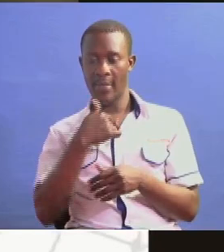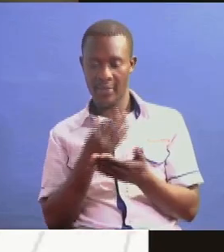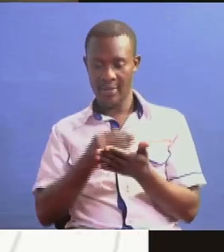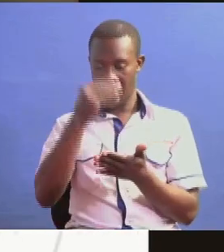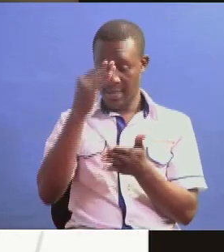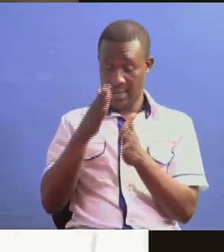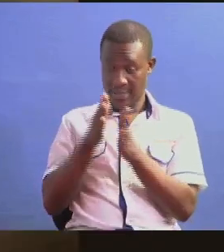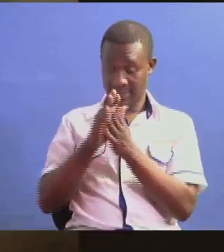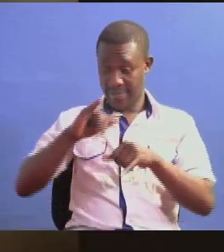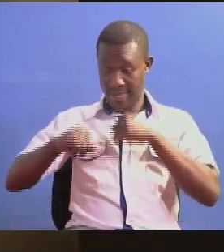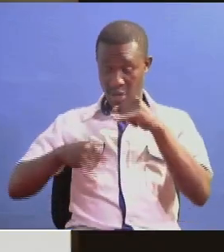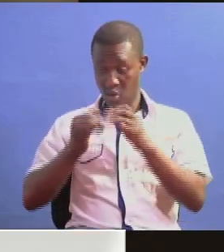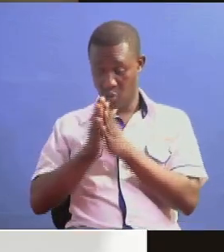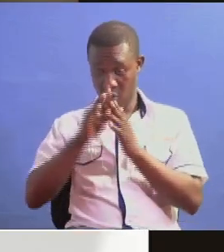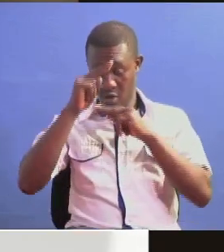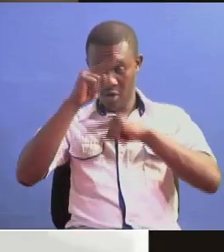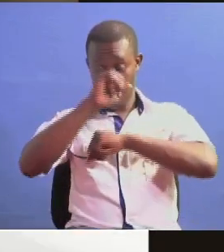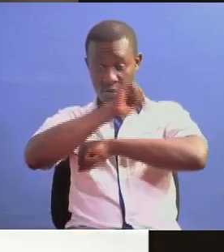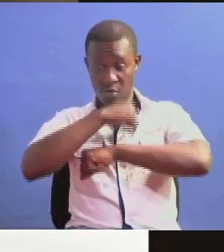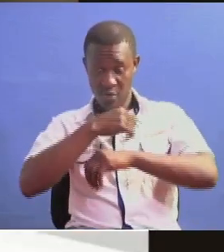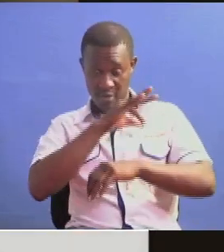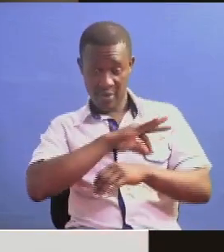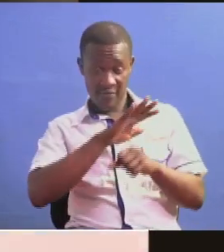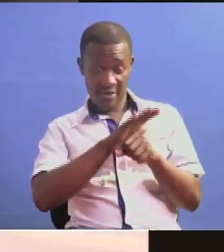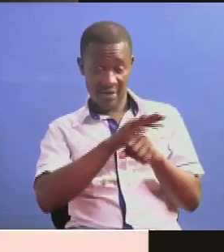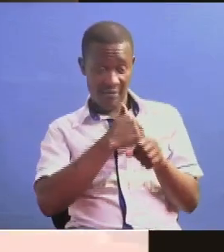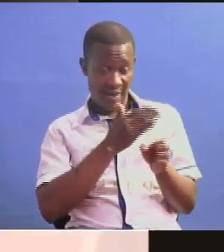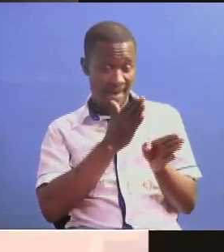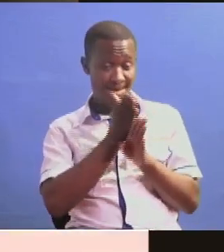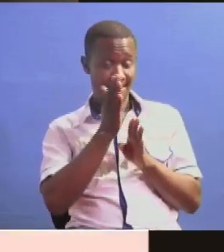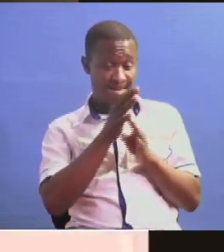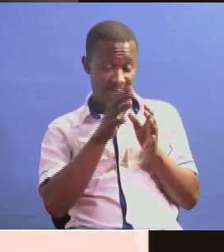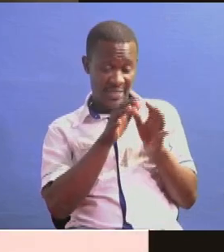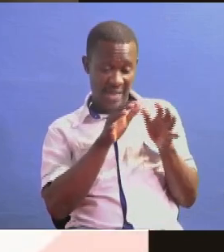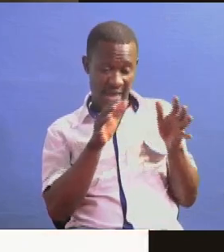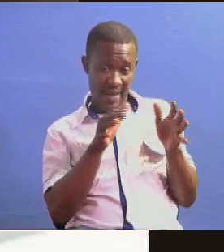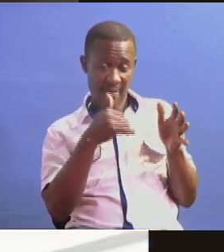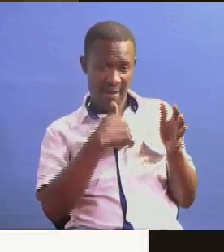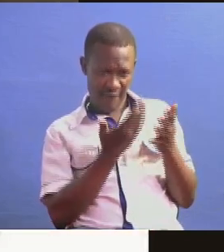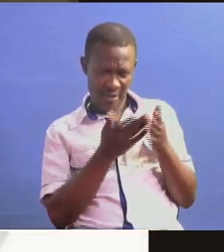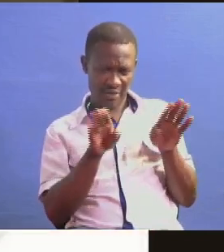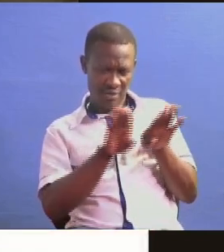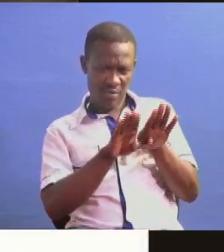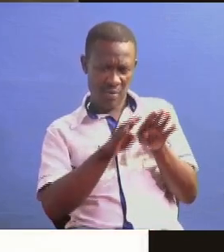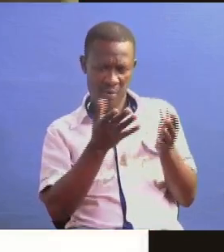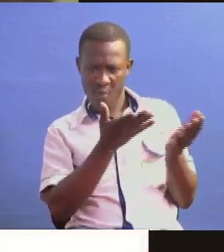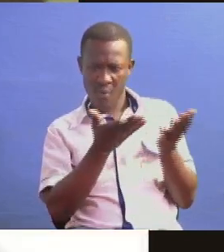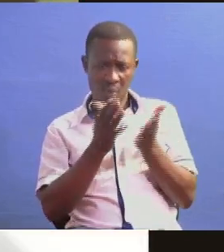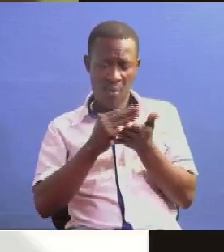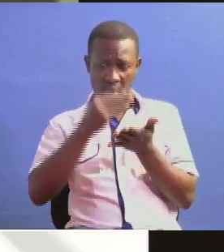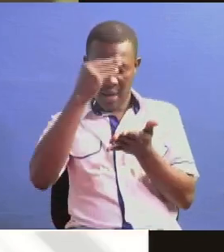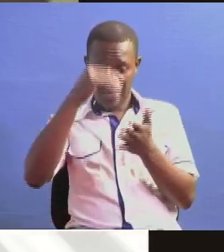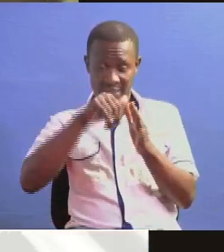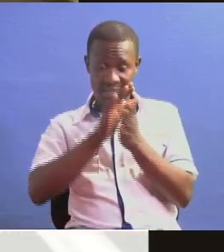learners in junior secondary will benefit a lot because a major gap has been sealed where the learners in